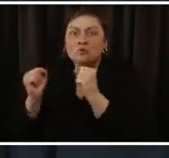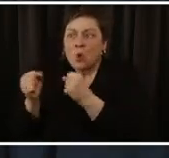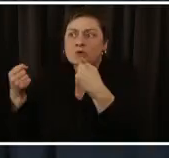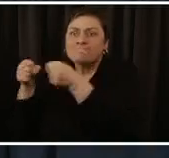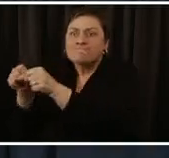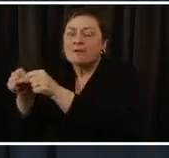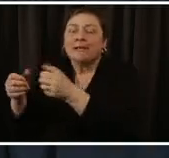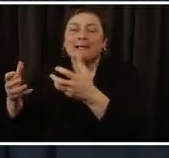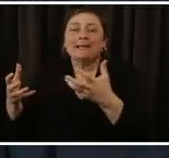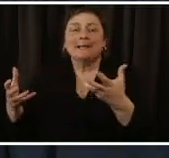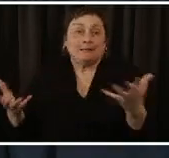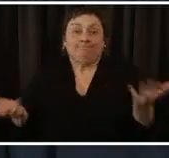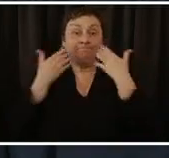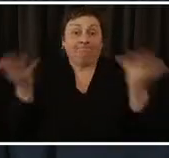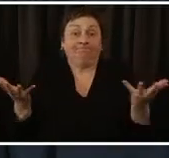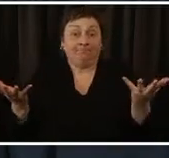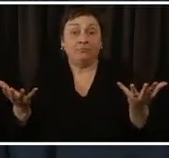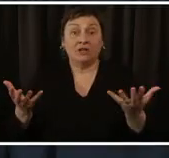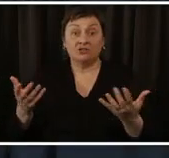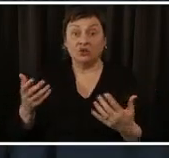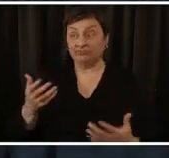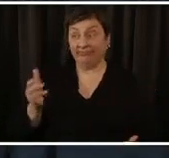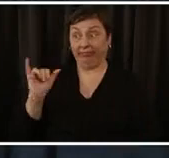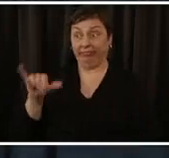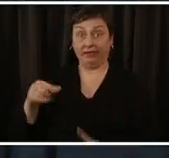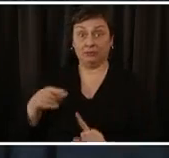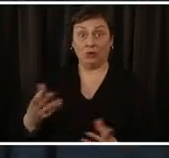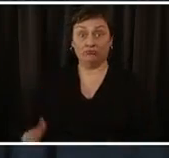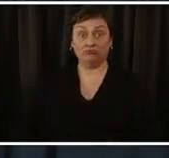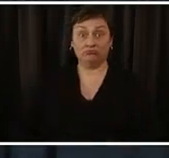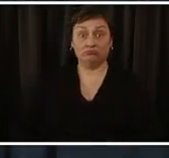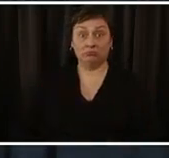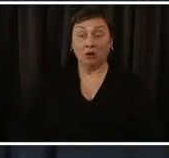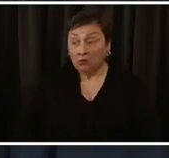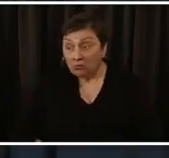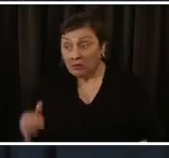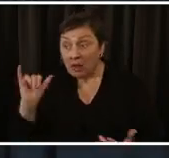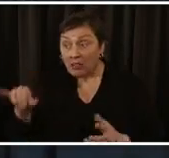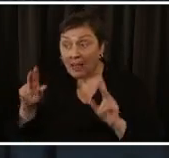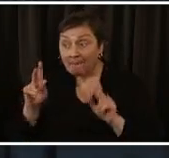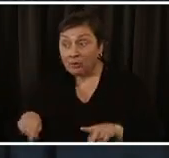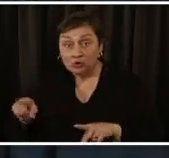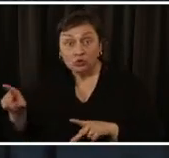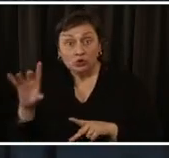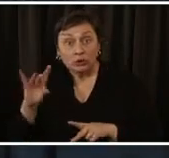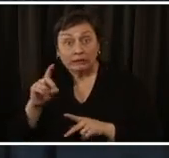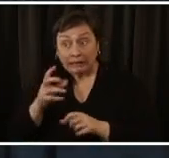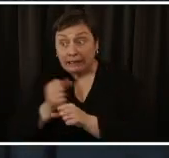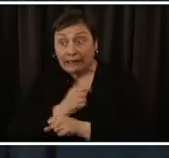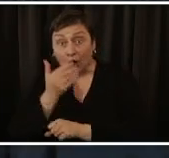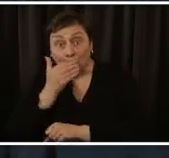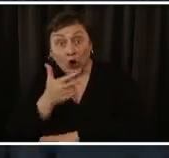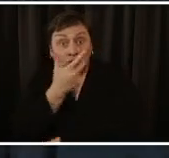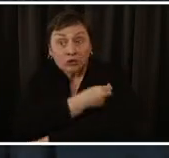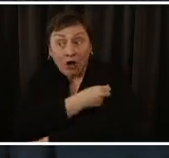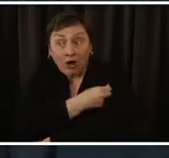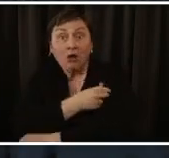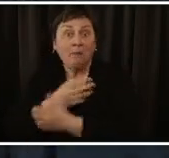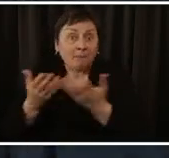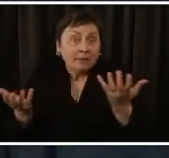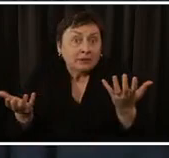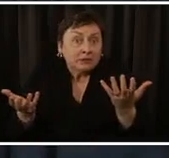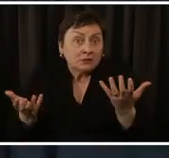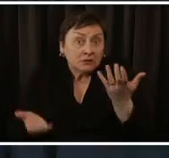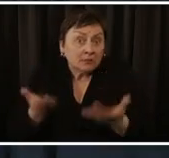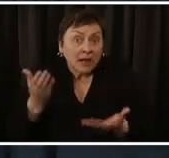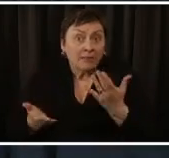vaccinated. There's not much else to say. Is there a chance that they received an active dose that was a first dose? There is, but that's not something